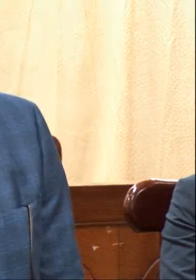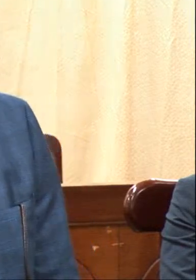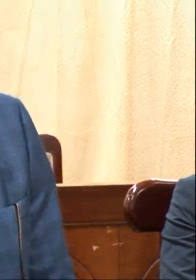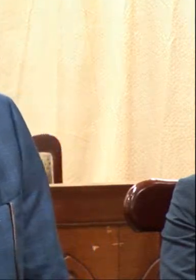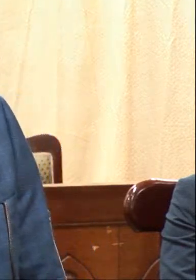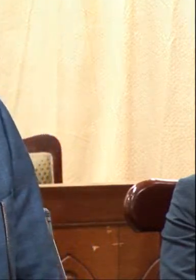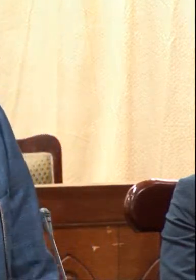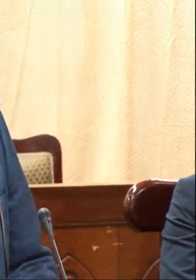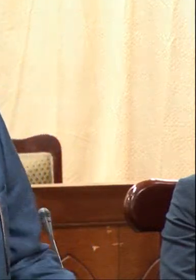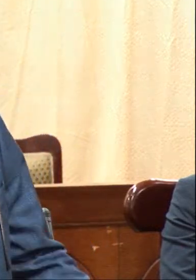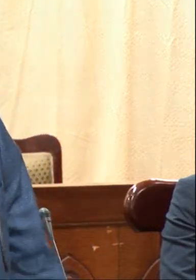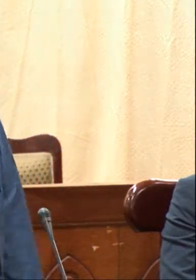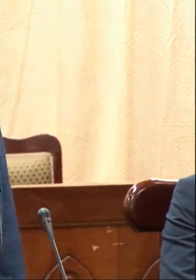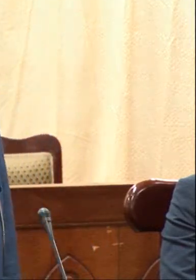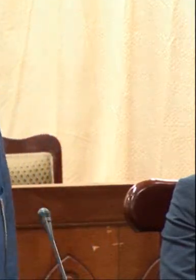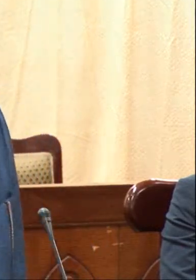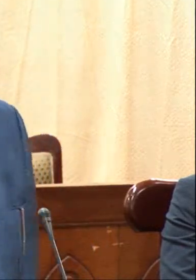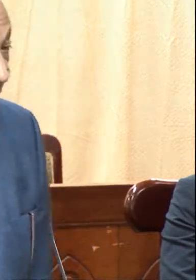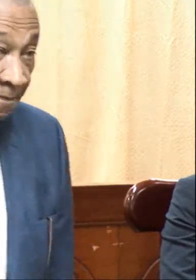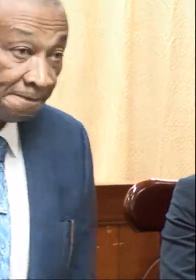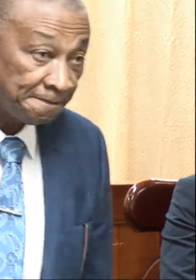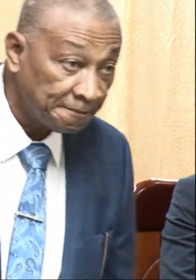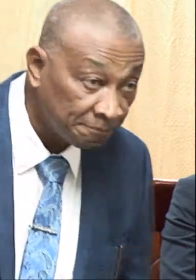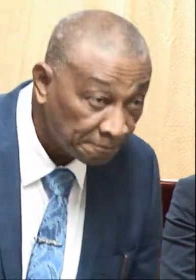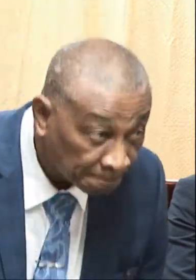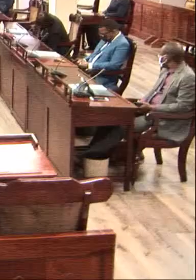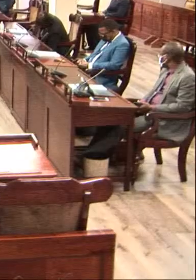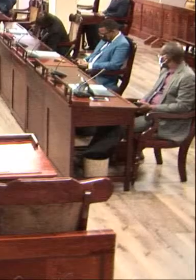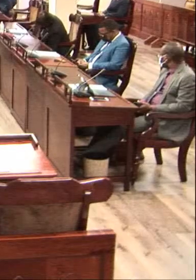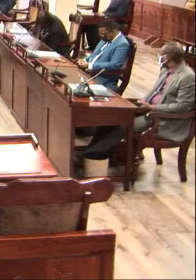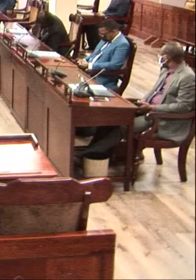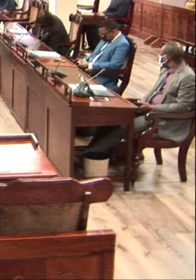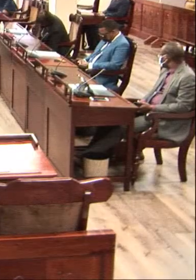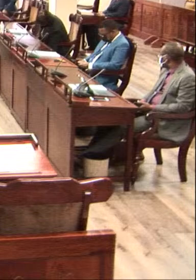several days and probably into next year.